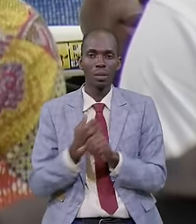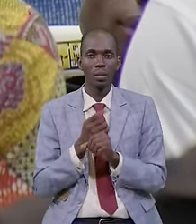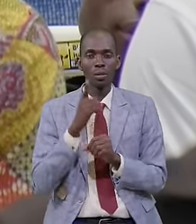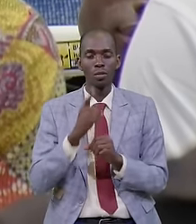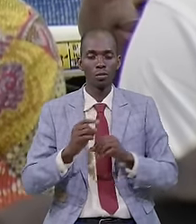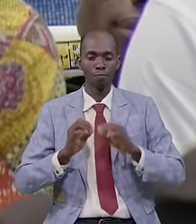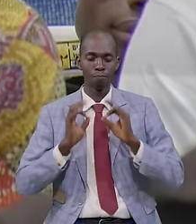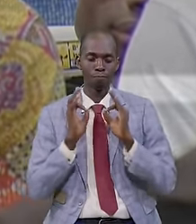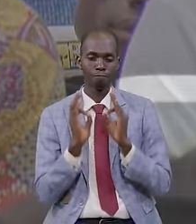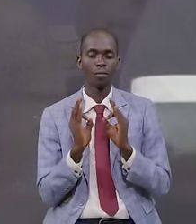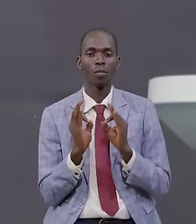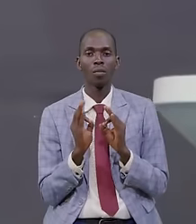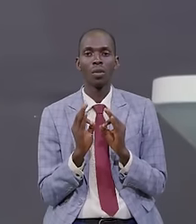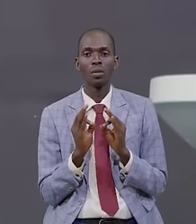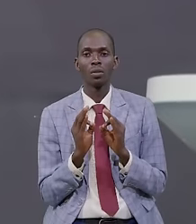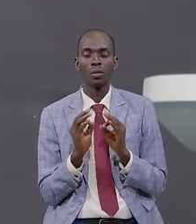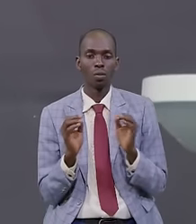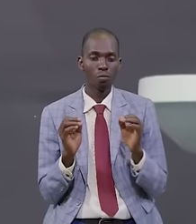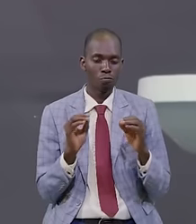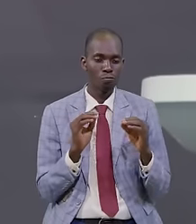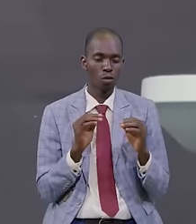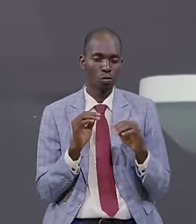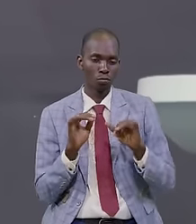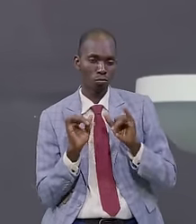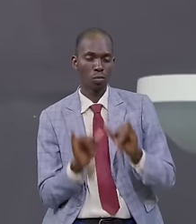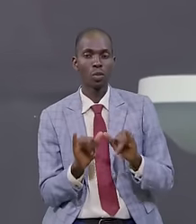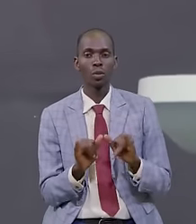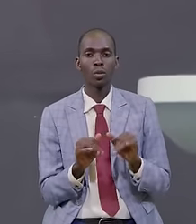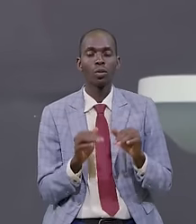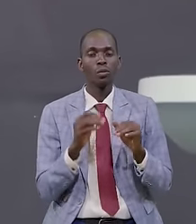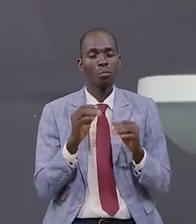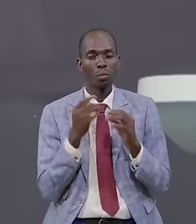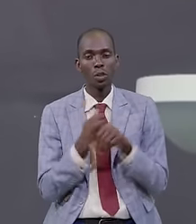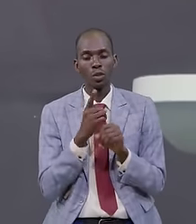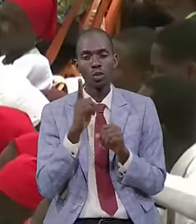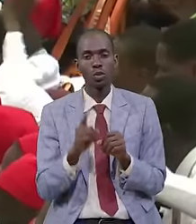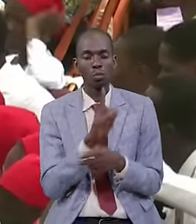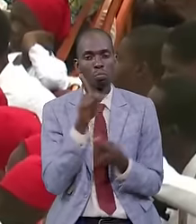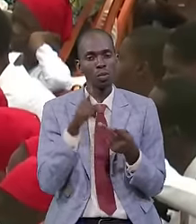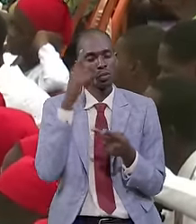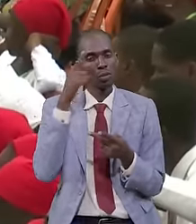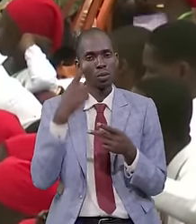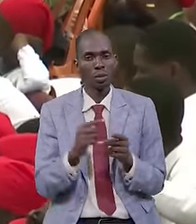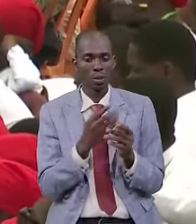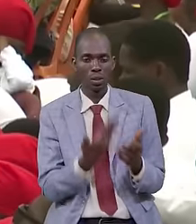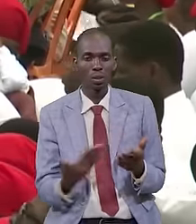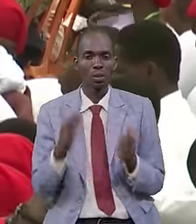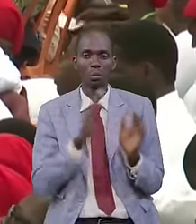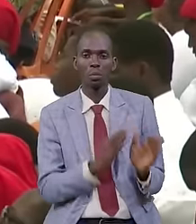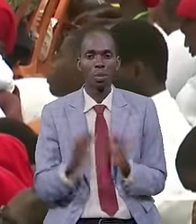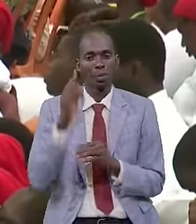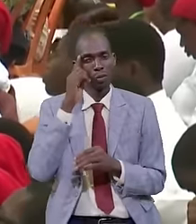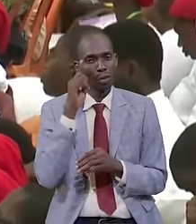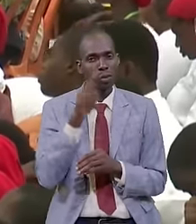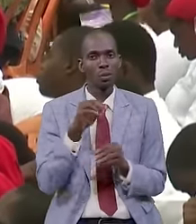chair, to the seat he purposed for you from all eternity. Hatred